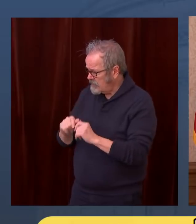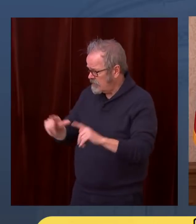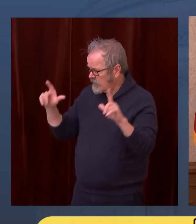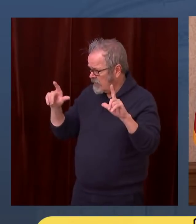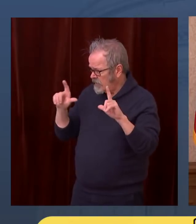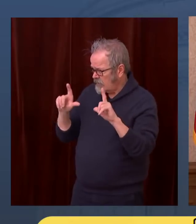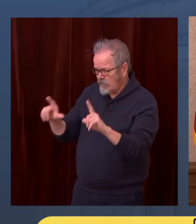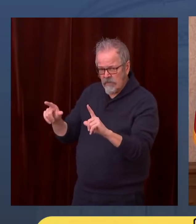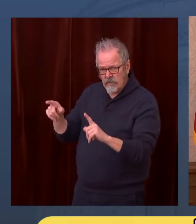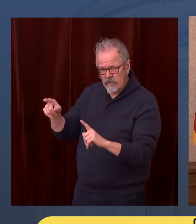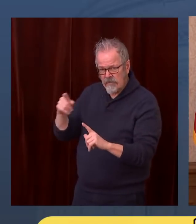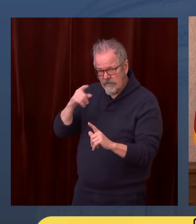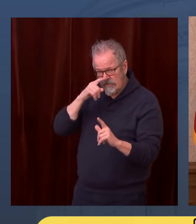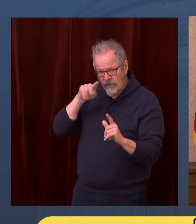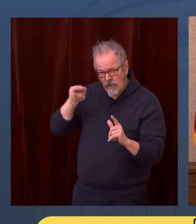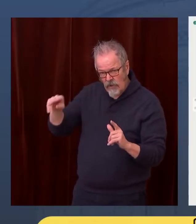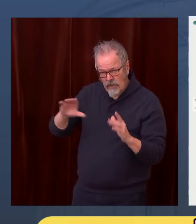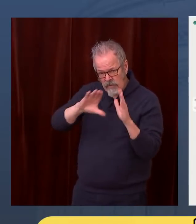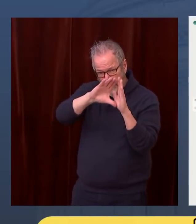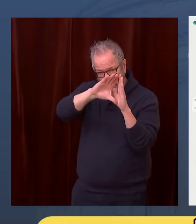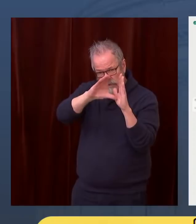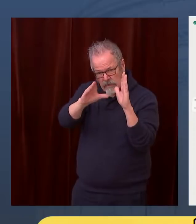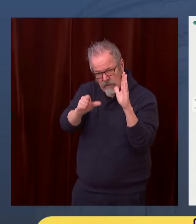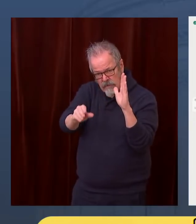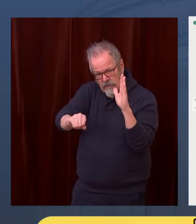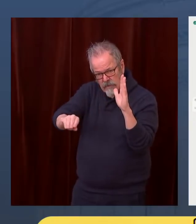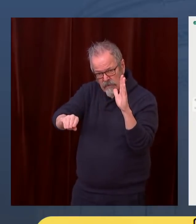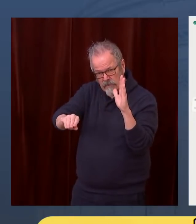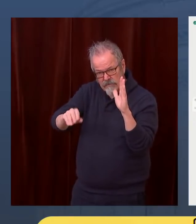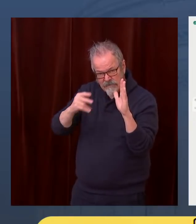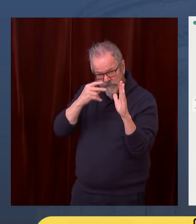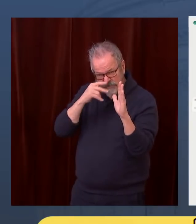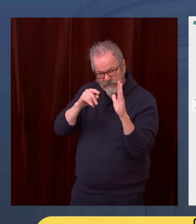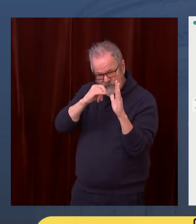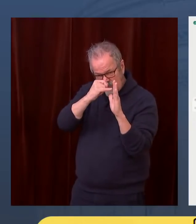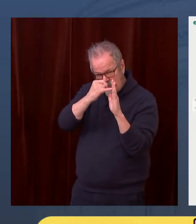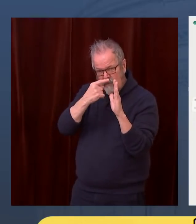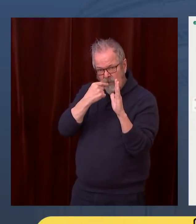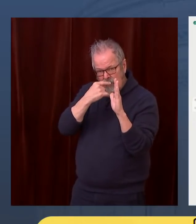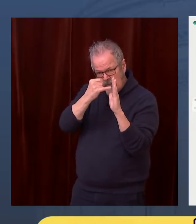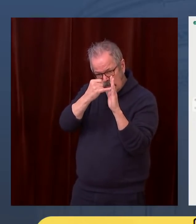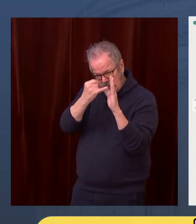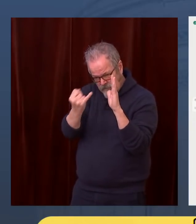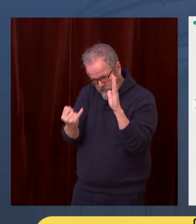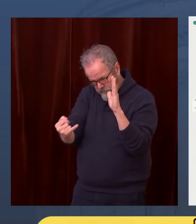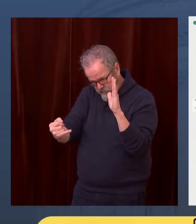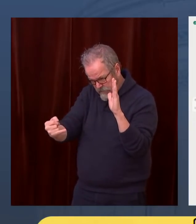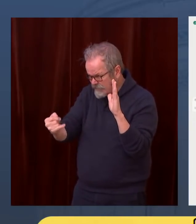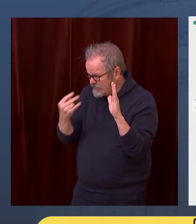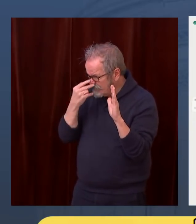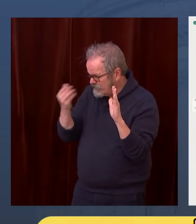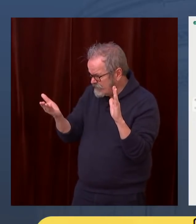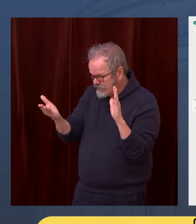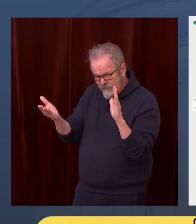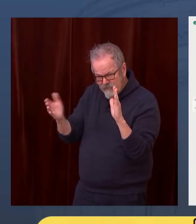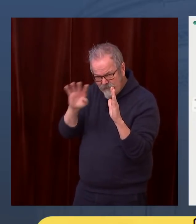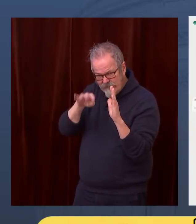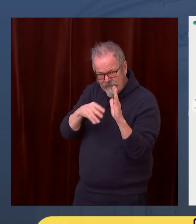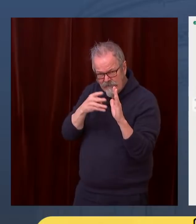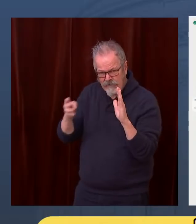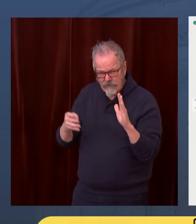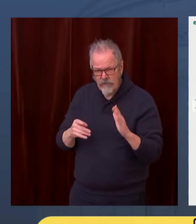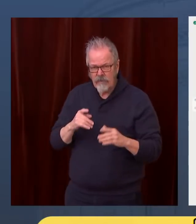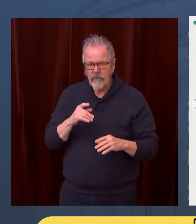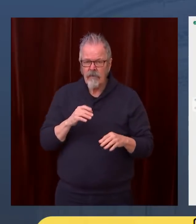Okay, so I'm going to walk through this again. I think this is a very important one, and I appreciate your question. First, let's talk about the goal.